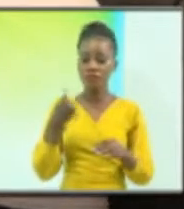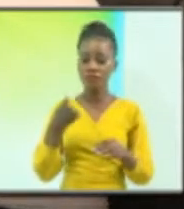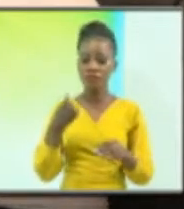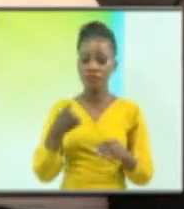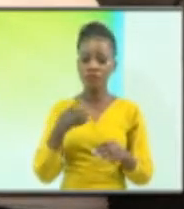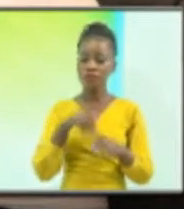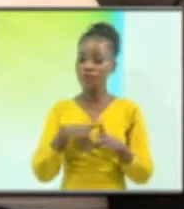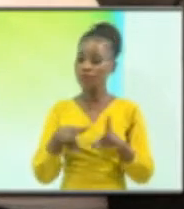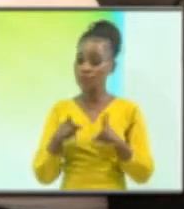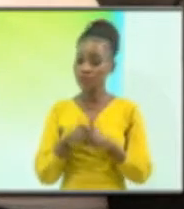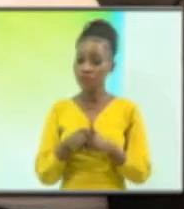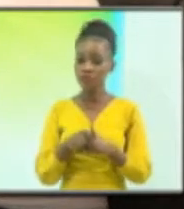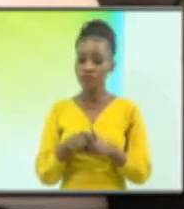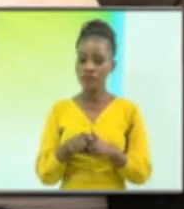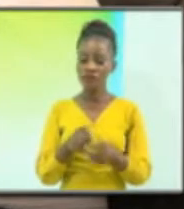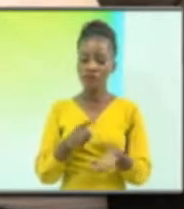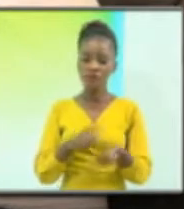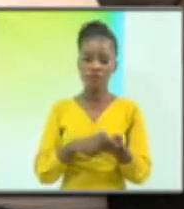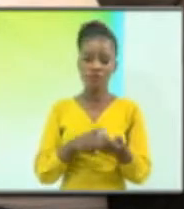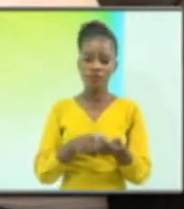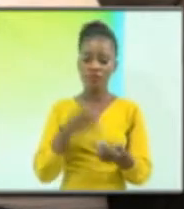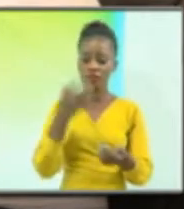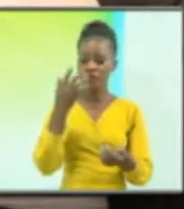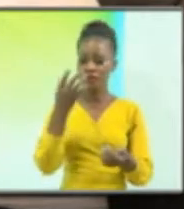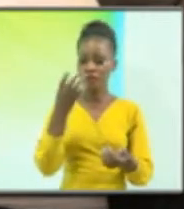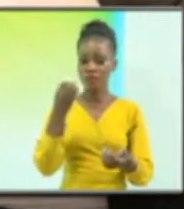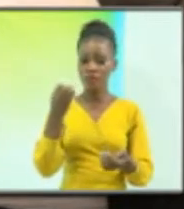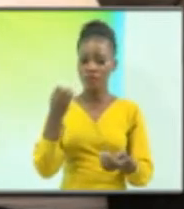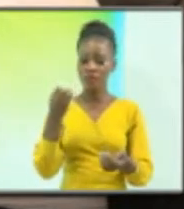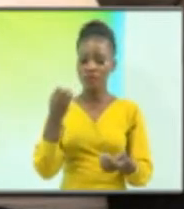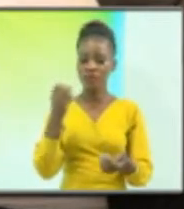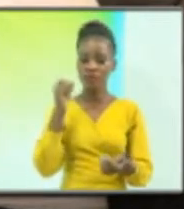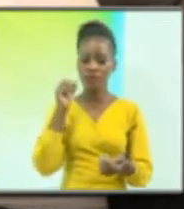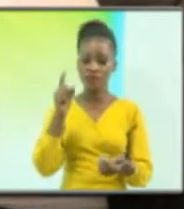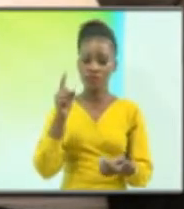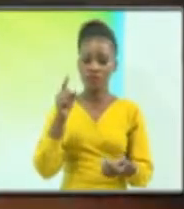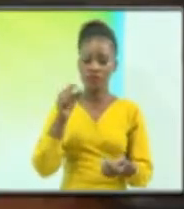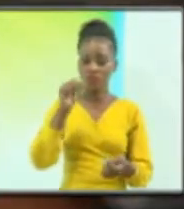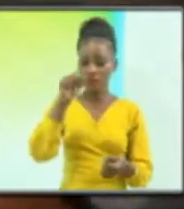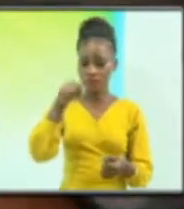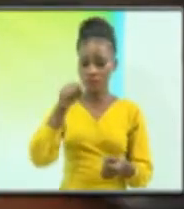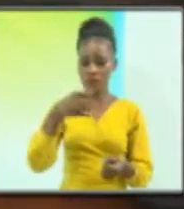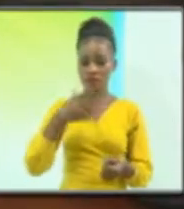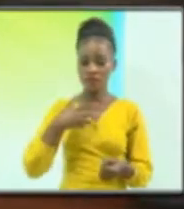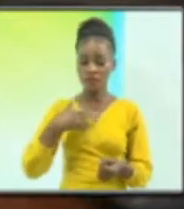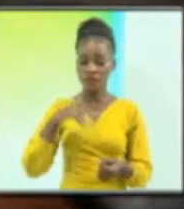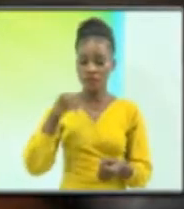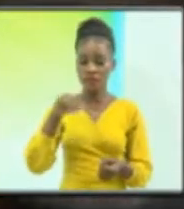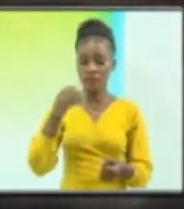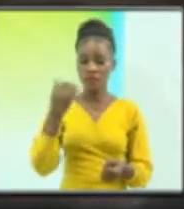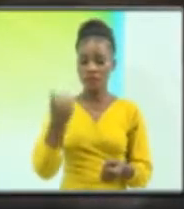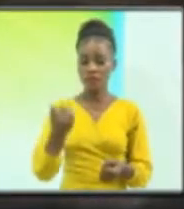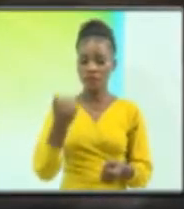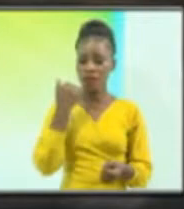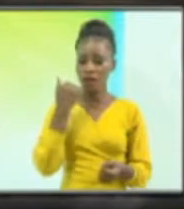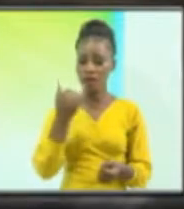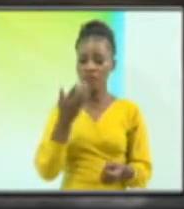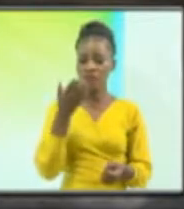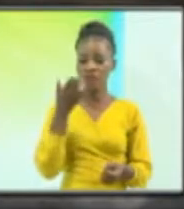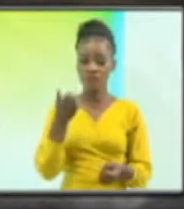responsibilities. So I think 500 is a fair deal. Okay. Yeah. Then we have others now. We have this